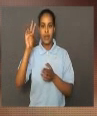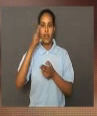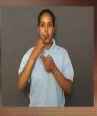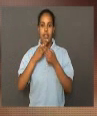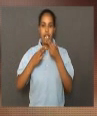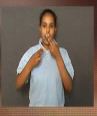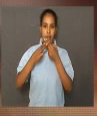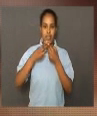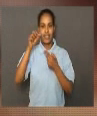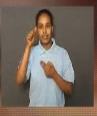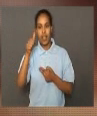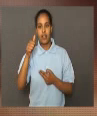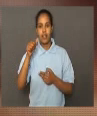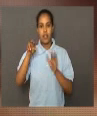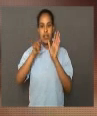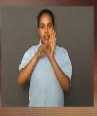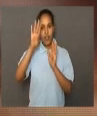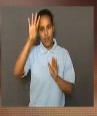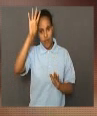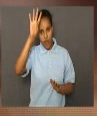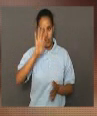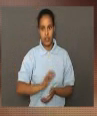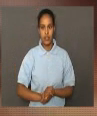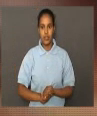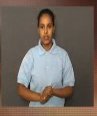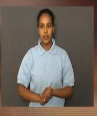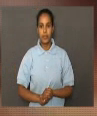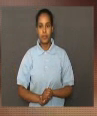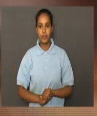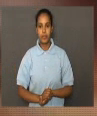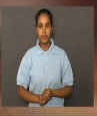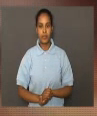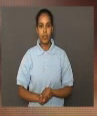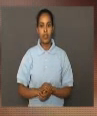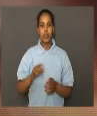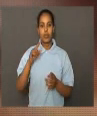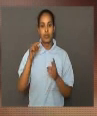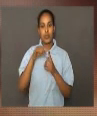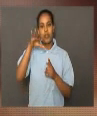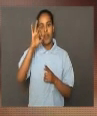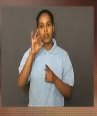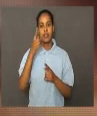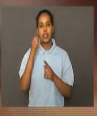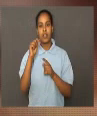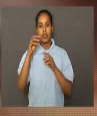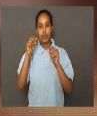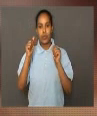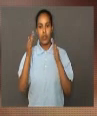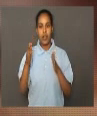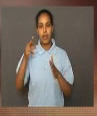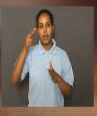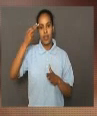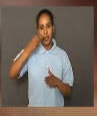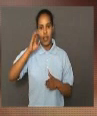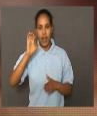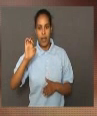3.7 times 10 to the negative 4. To find the solubility of